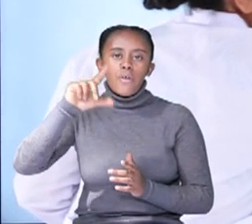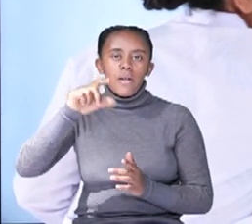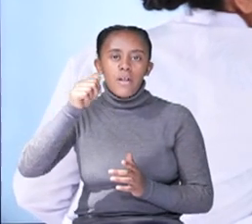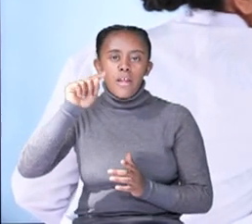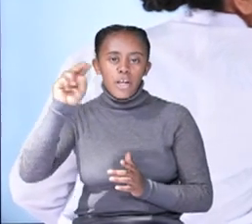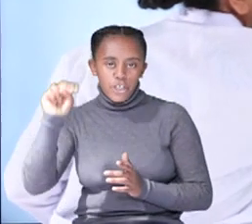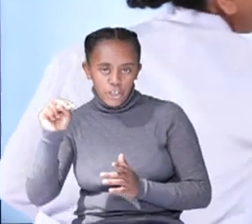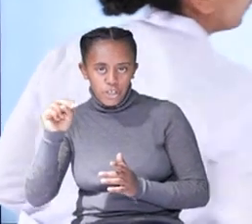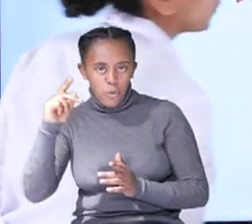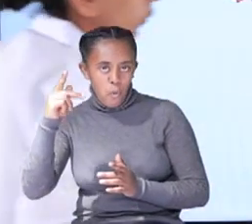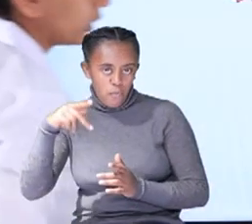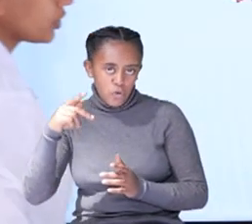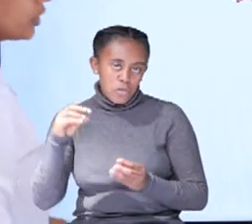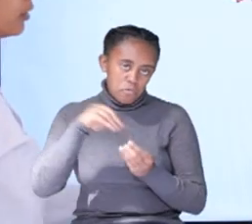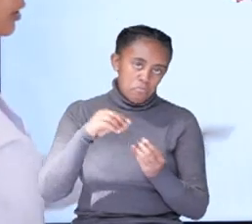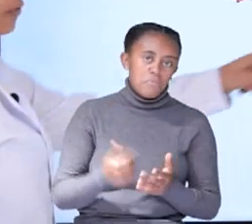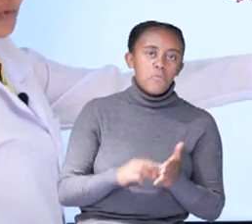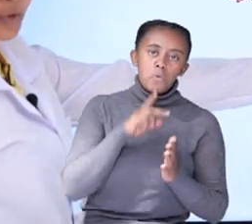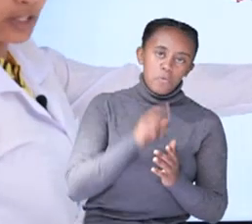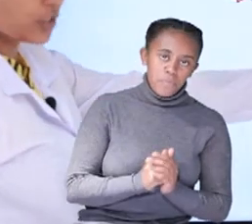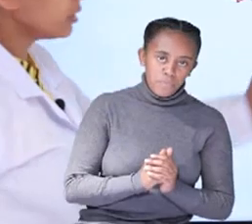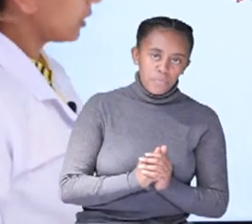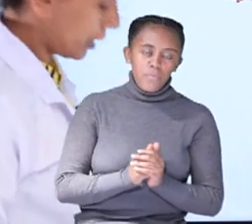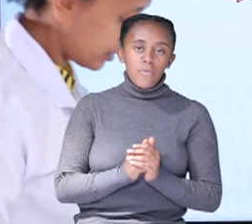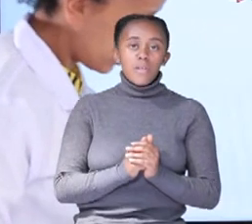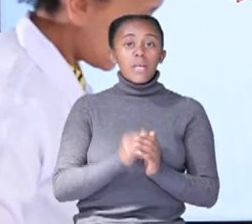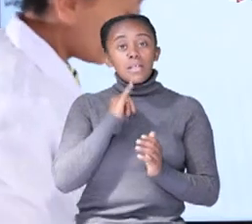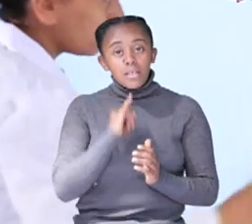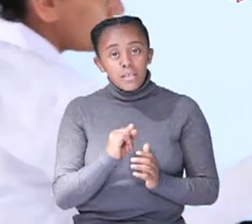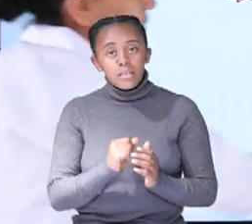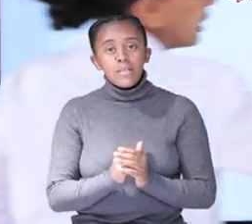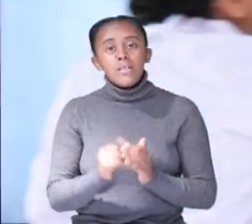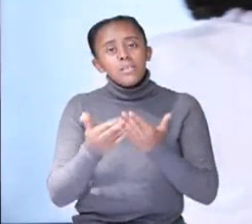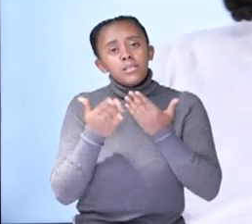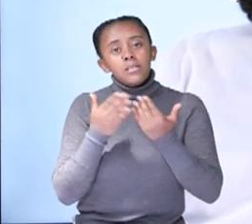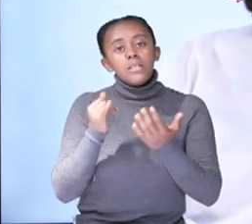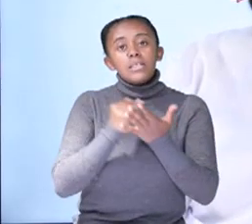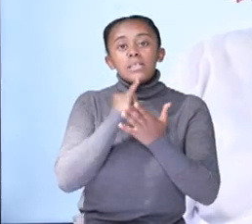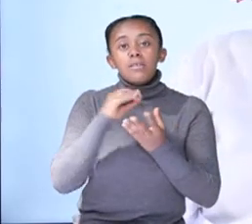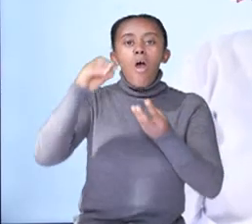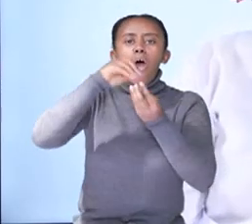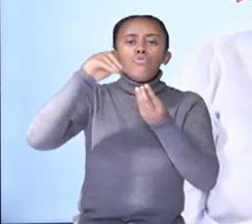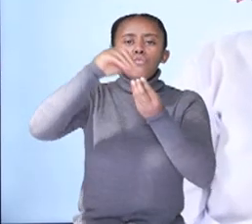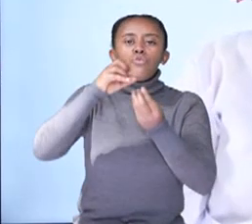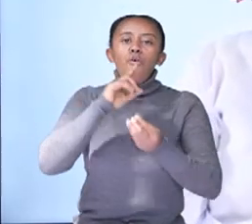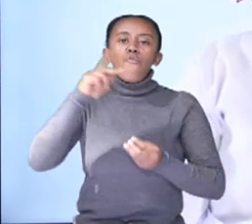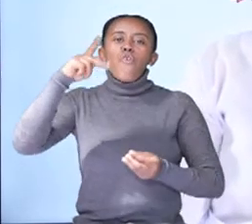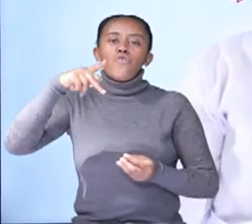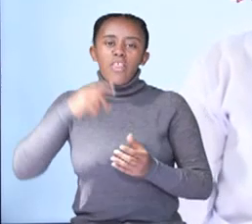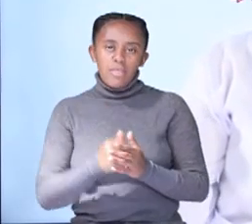By a process known as phosphorylation. Phosphorylation is simply, it is addition of